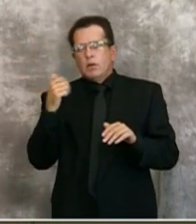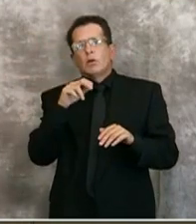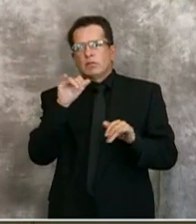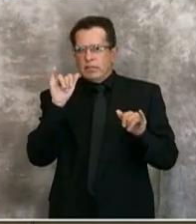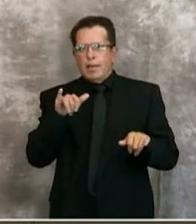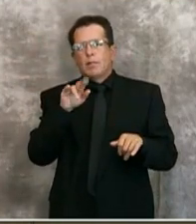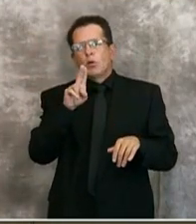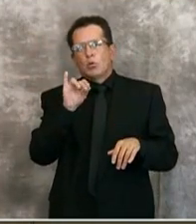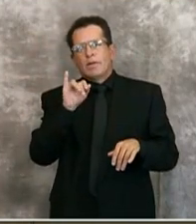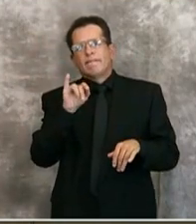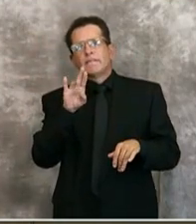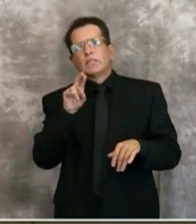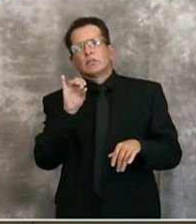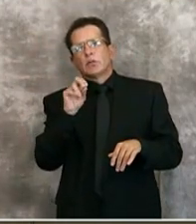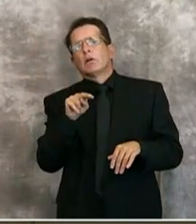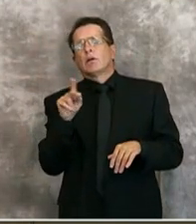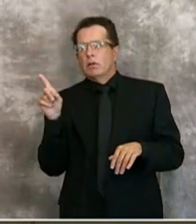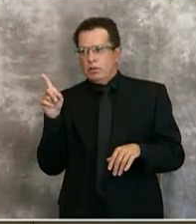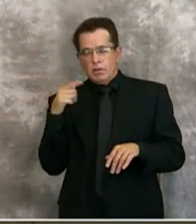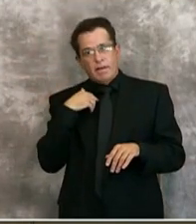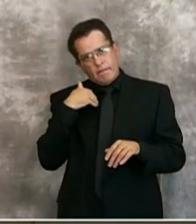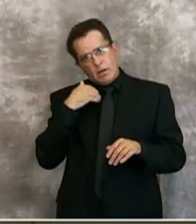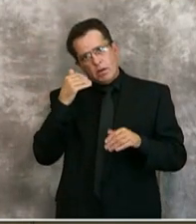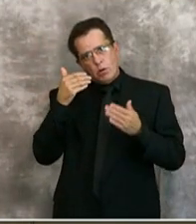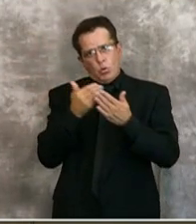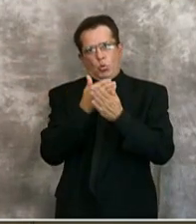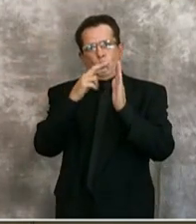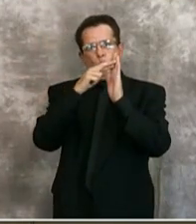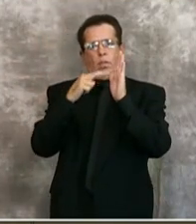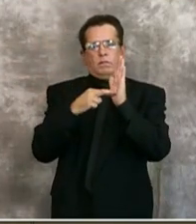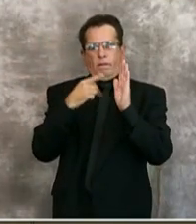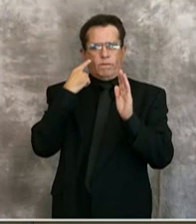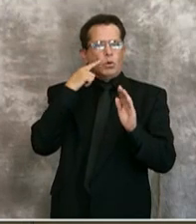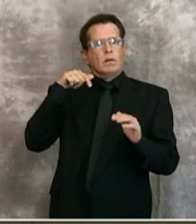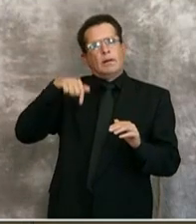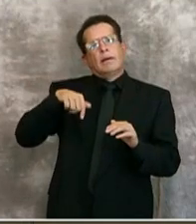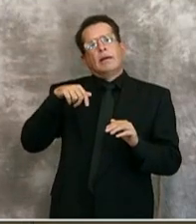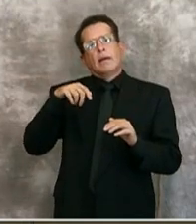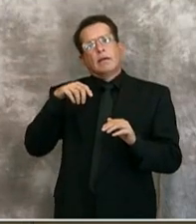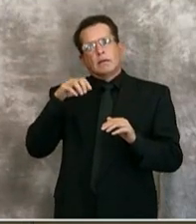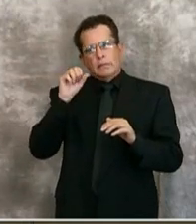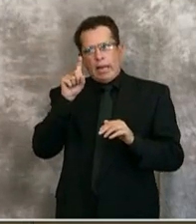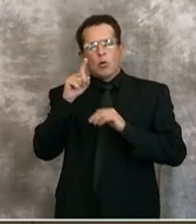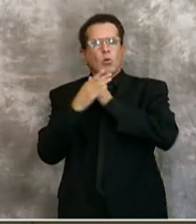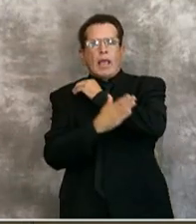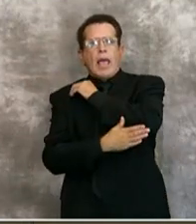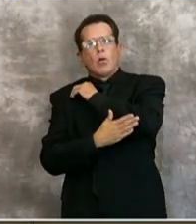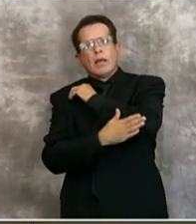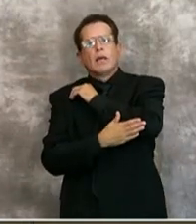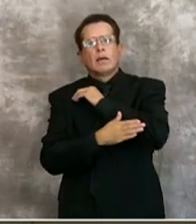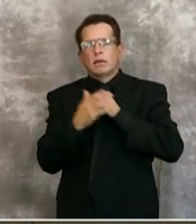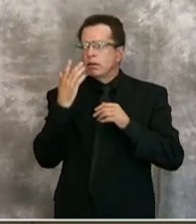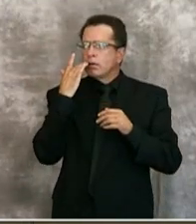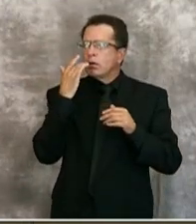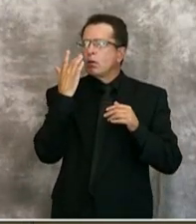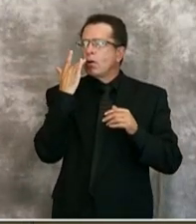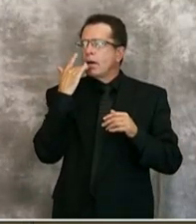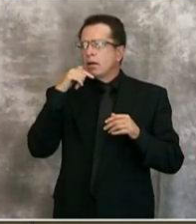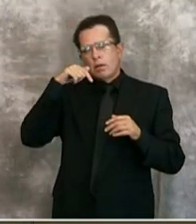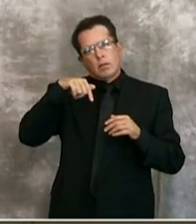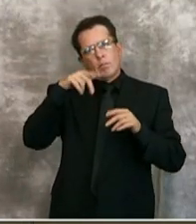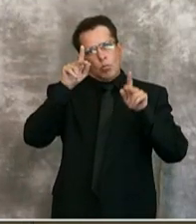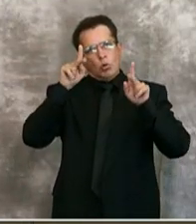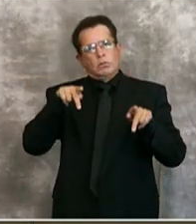Univision. Regarding the new guidelines for COVID-19 testing in San Diego, how can asymptomatic residents not included in the priority